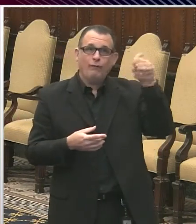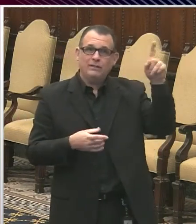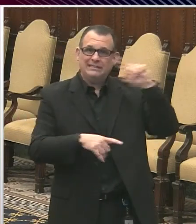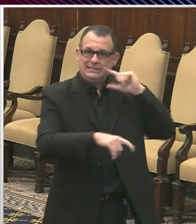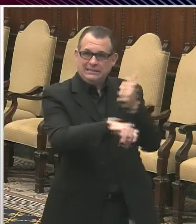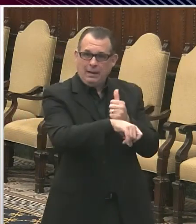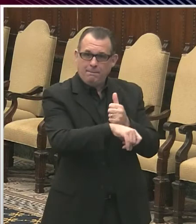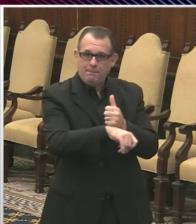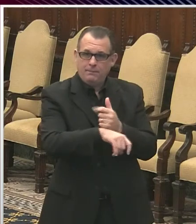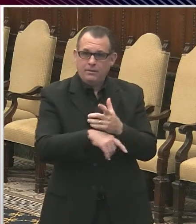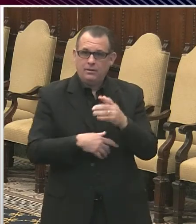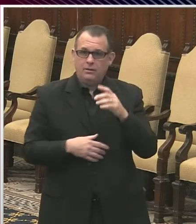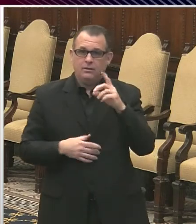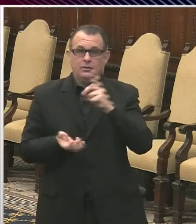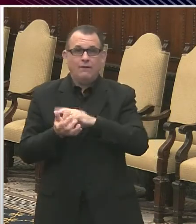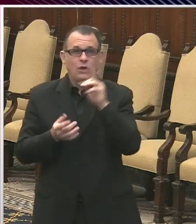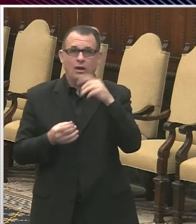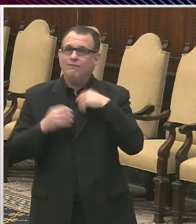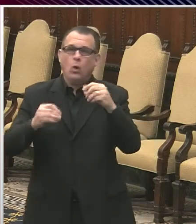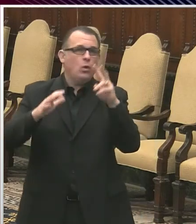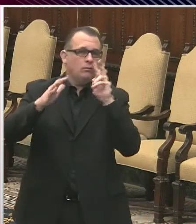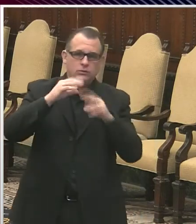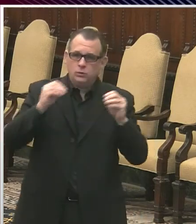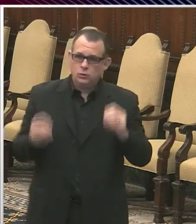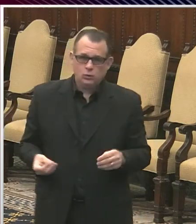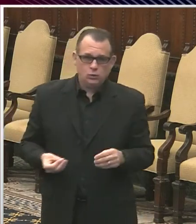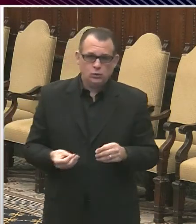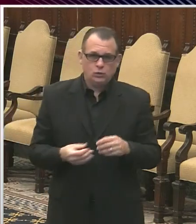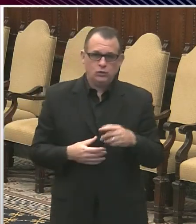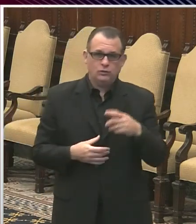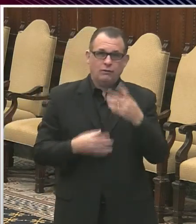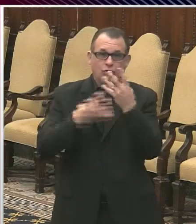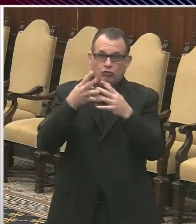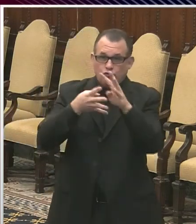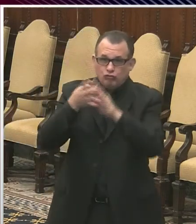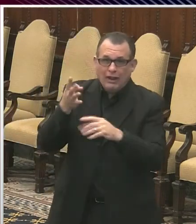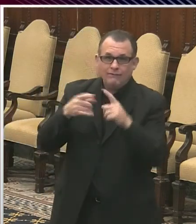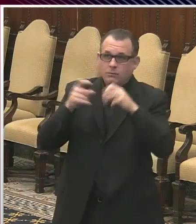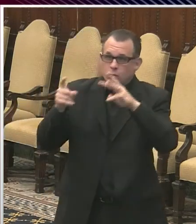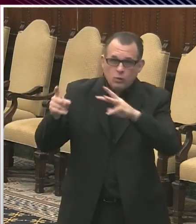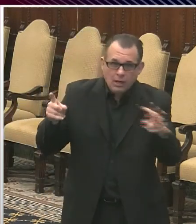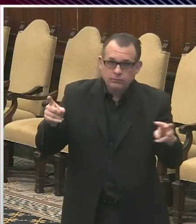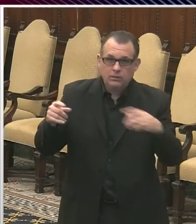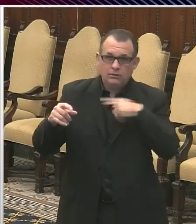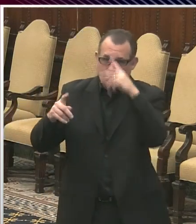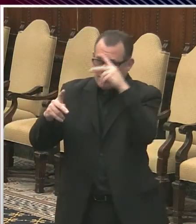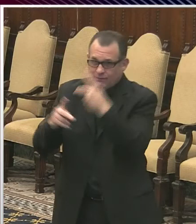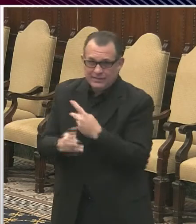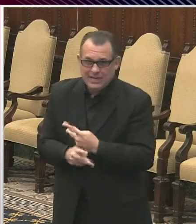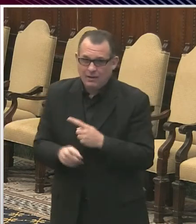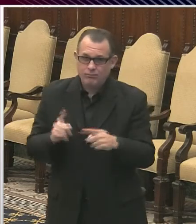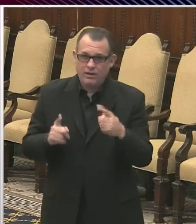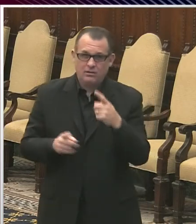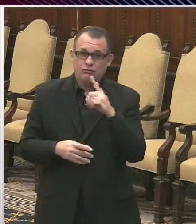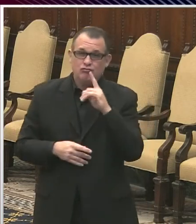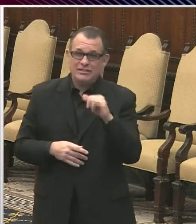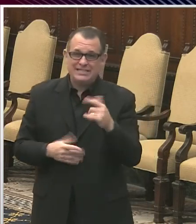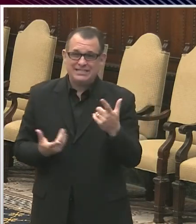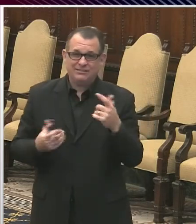can take the graph that we have on our website and, sort of estimate from down there as to when we'll get there. But there's nothing that we've formally put